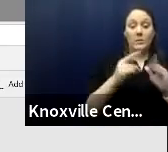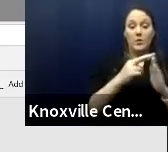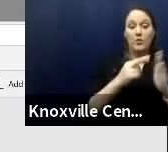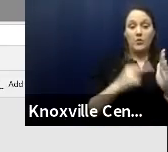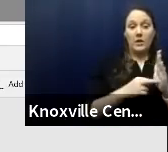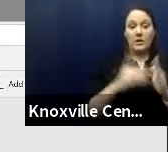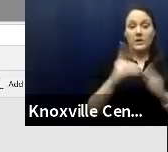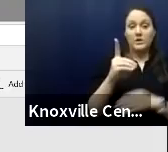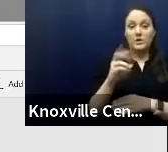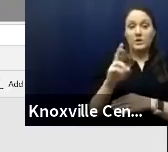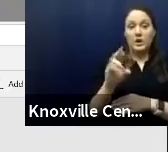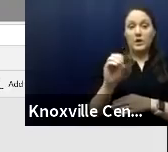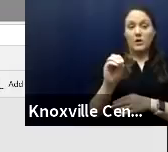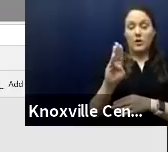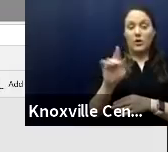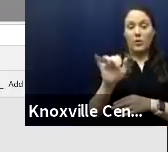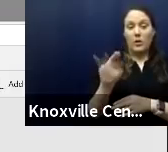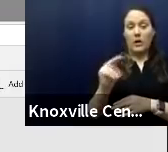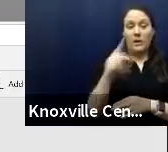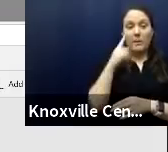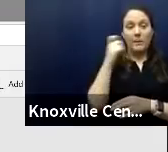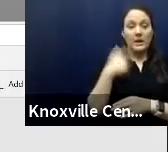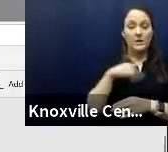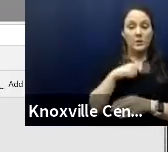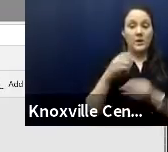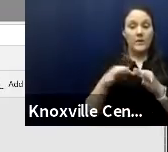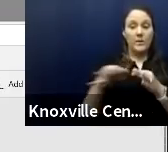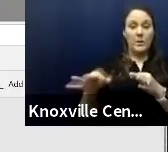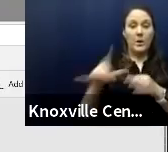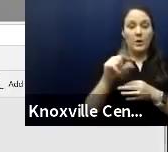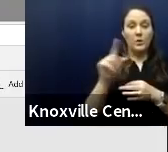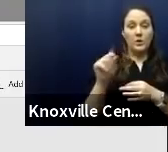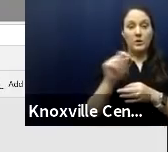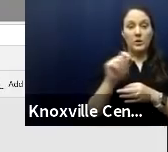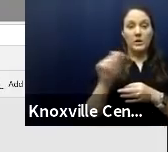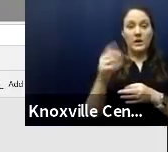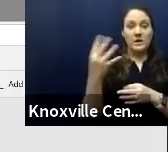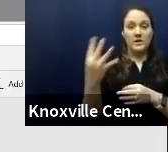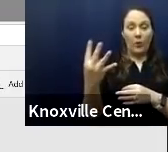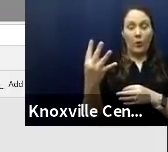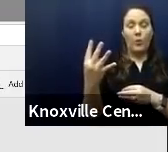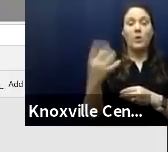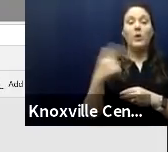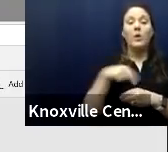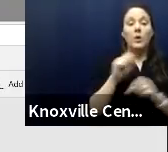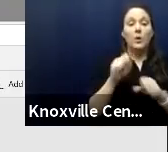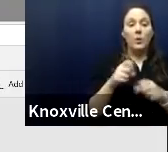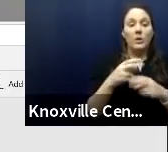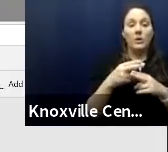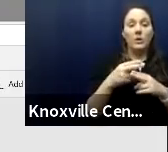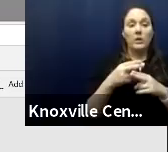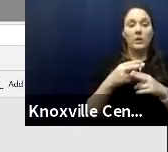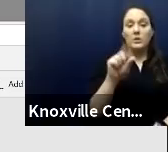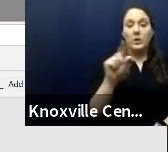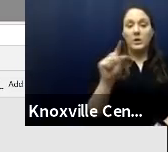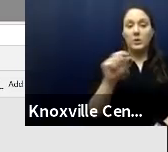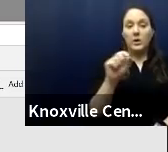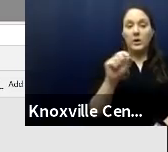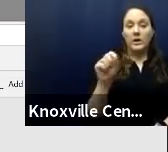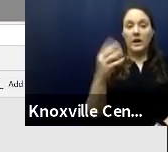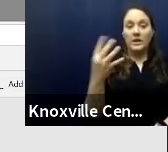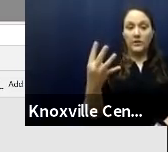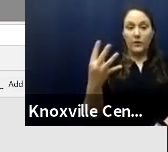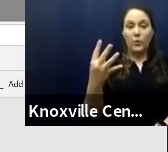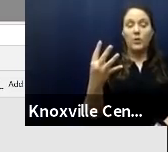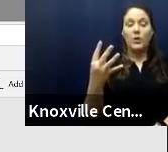be because we have definitely postponed 2020-4, we could call this one 2020-4 and renumber the